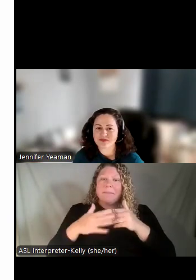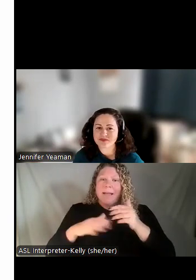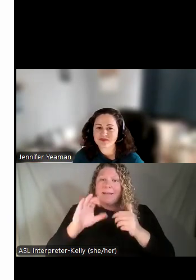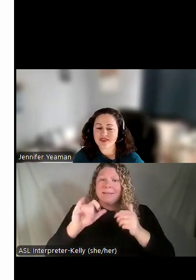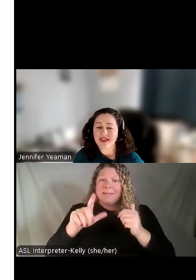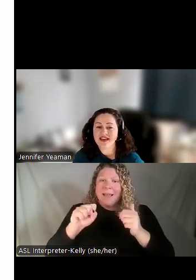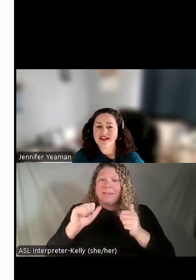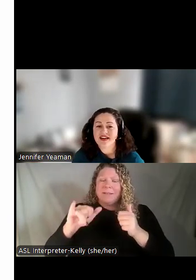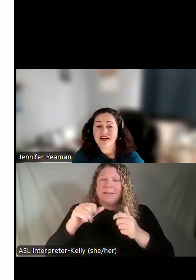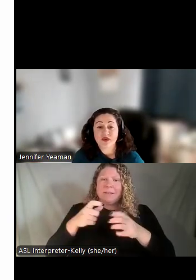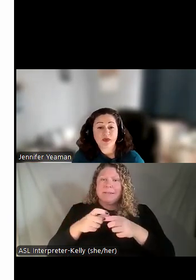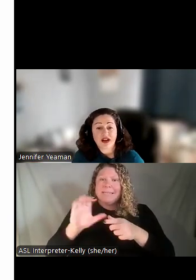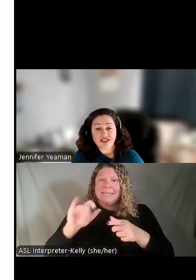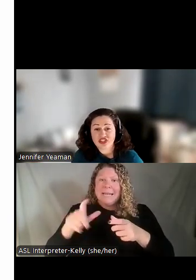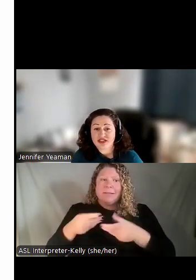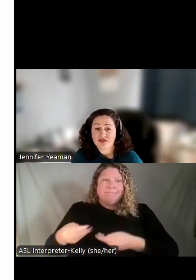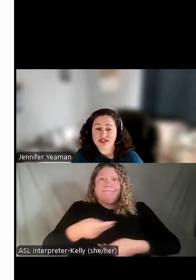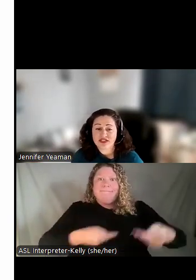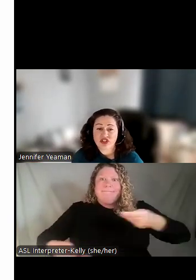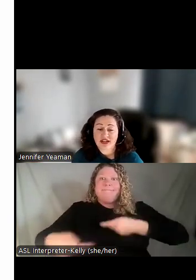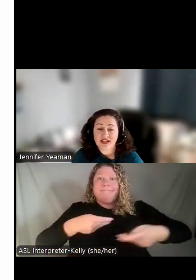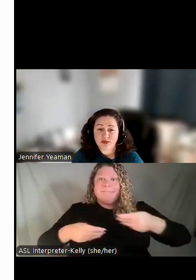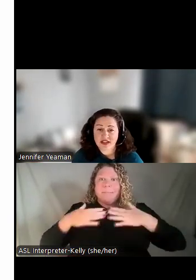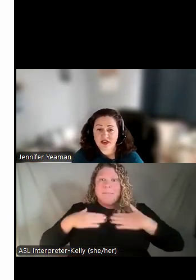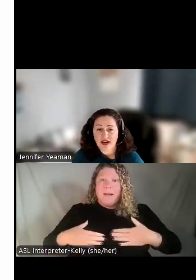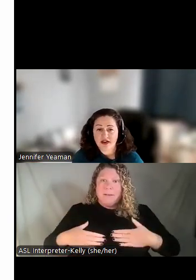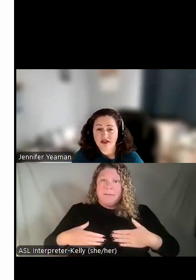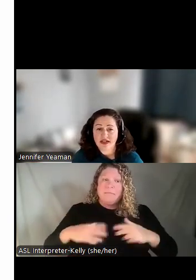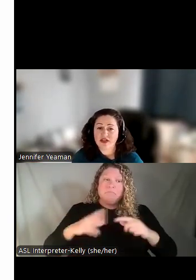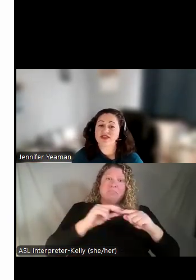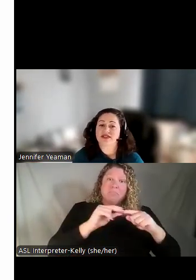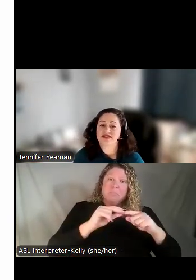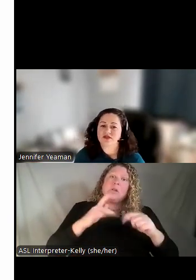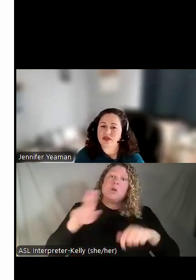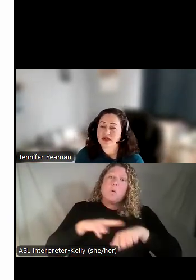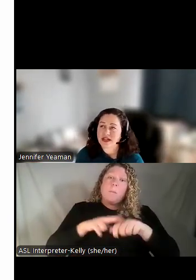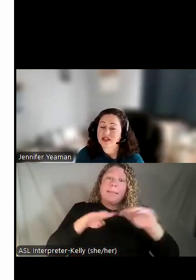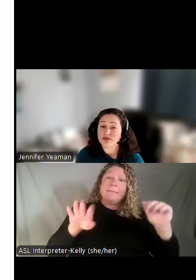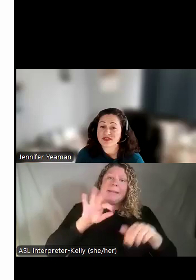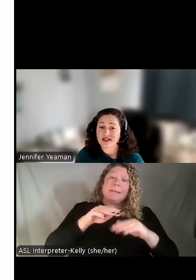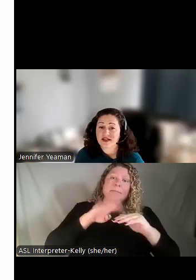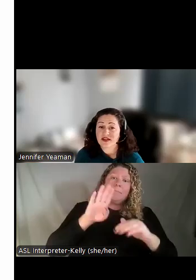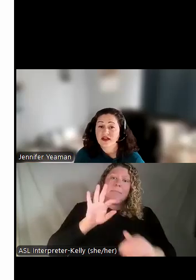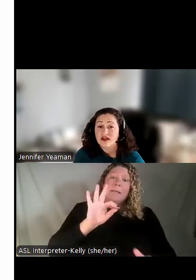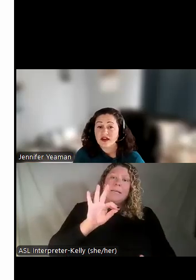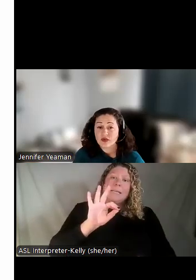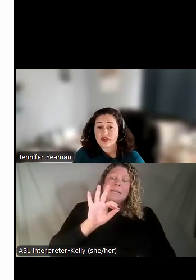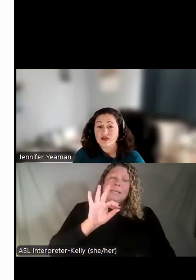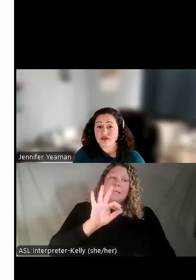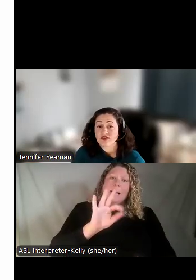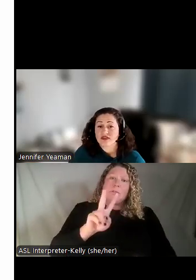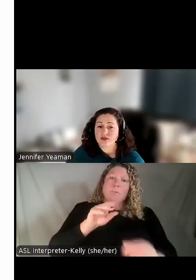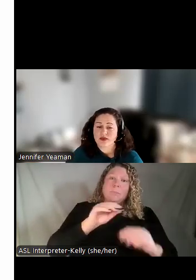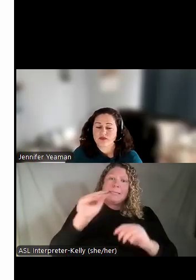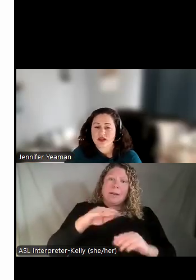body. A normal oxygen level is usually 90% or higher, and low is considered below 92%. The